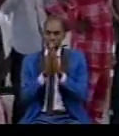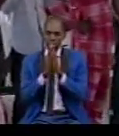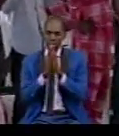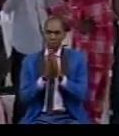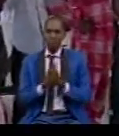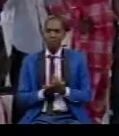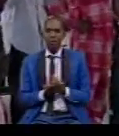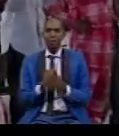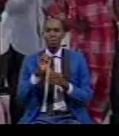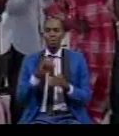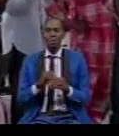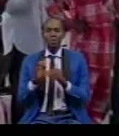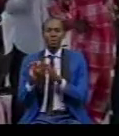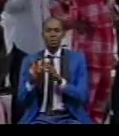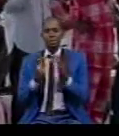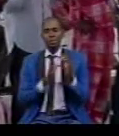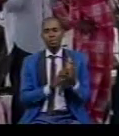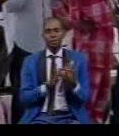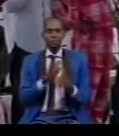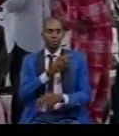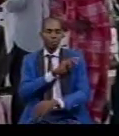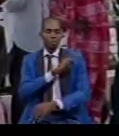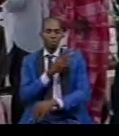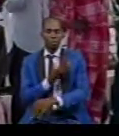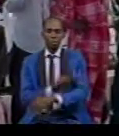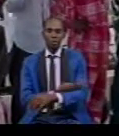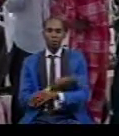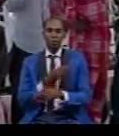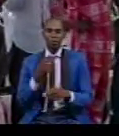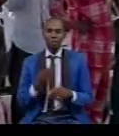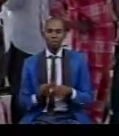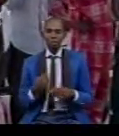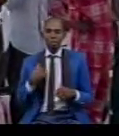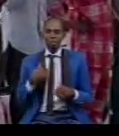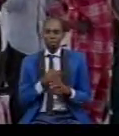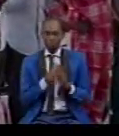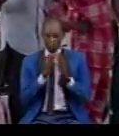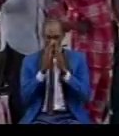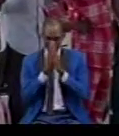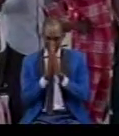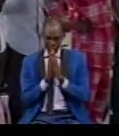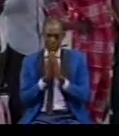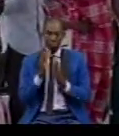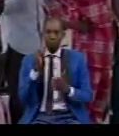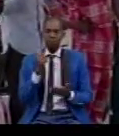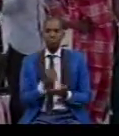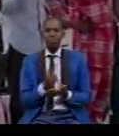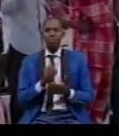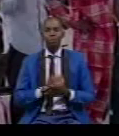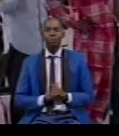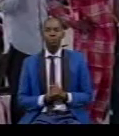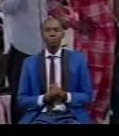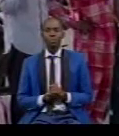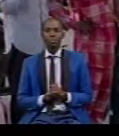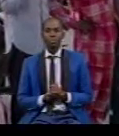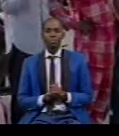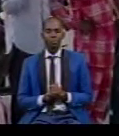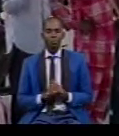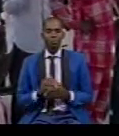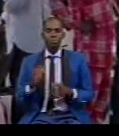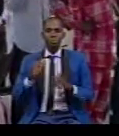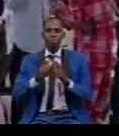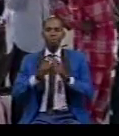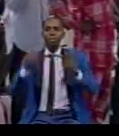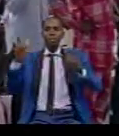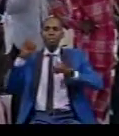In Jesus' mighty name. We pray. He's able to make you overcome amen.